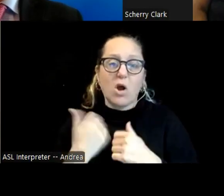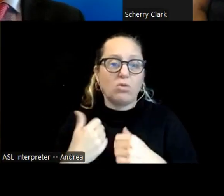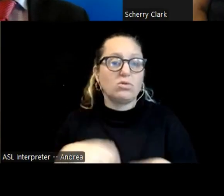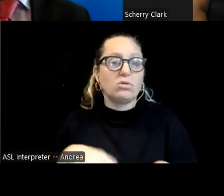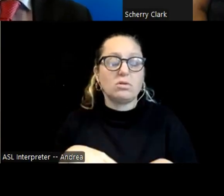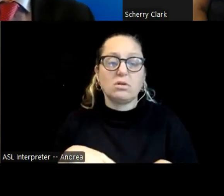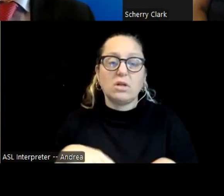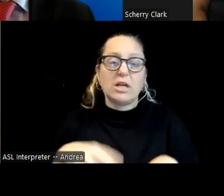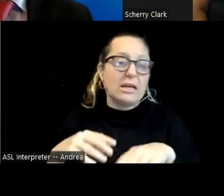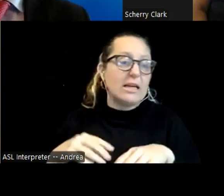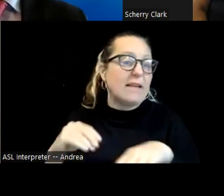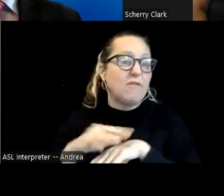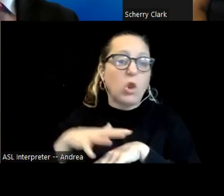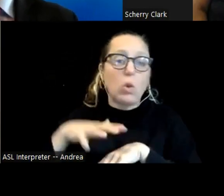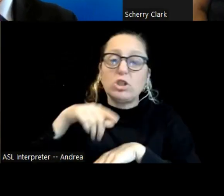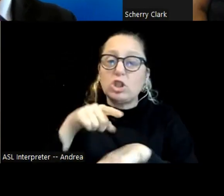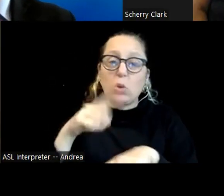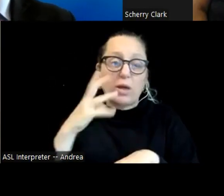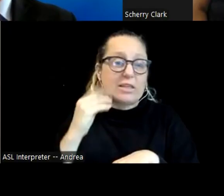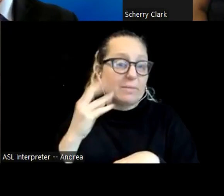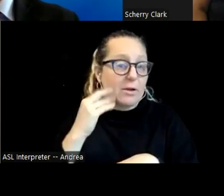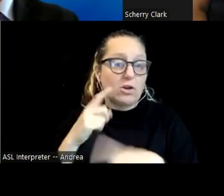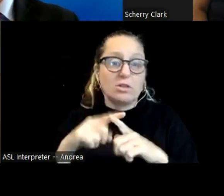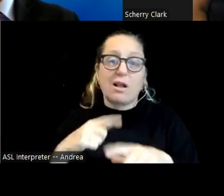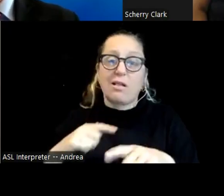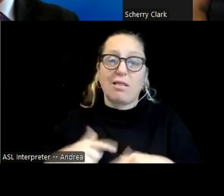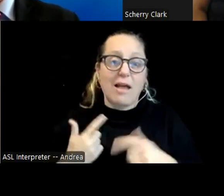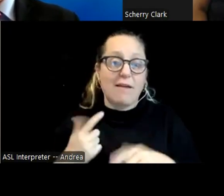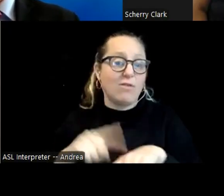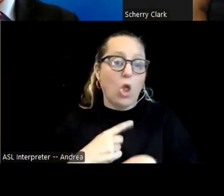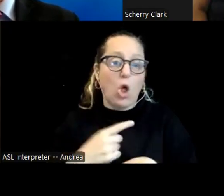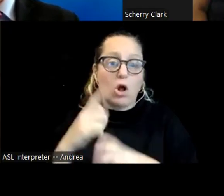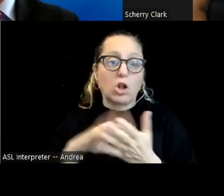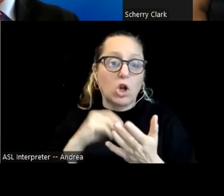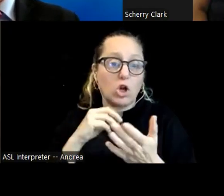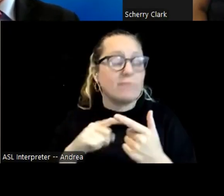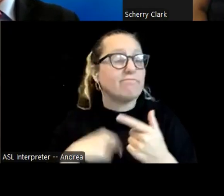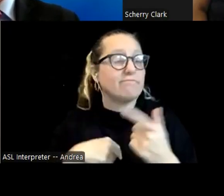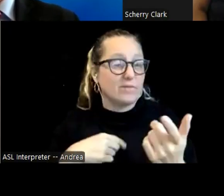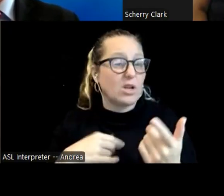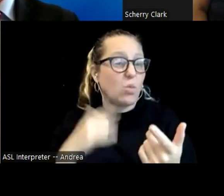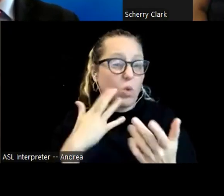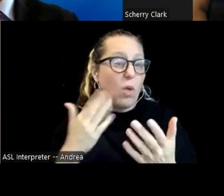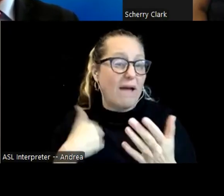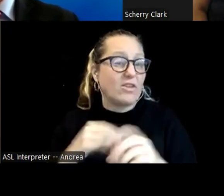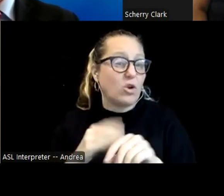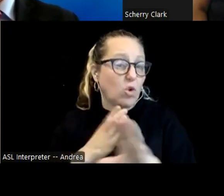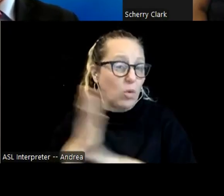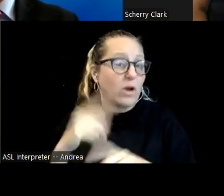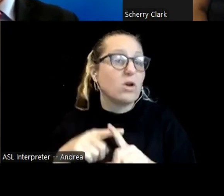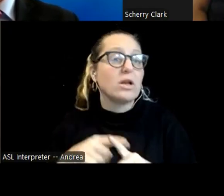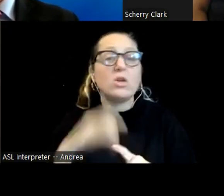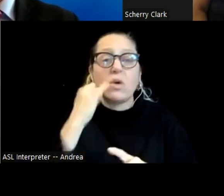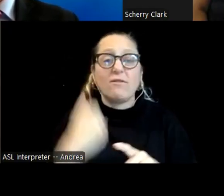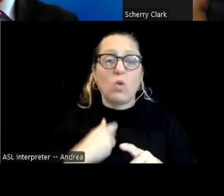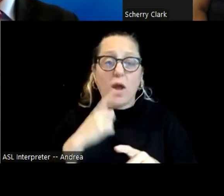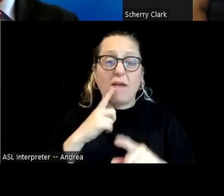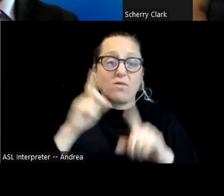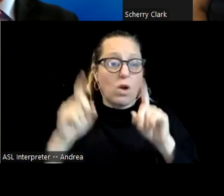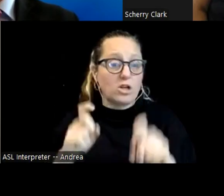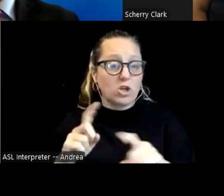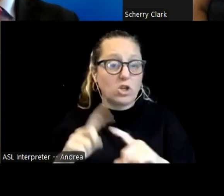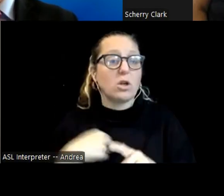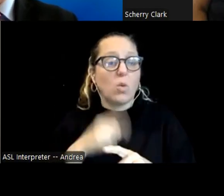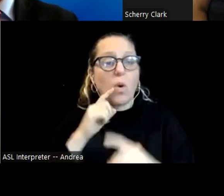experiences and lifelong learning that you will ever have in your career. And if you ever have questions, like I say, we'll put